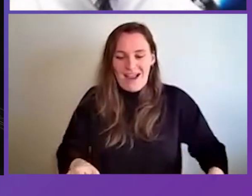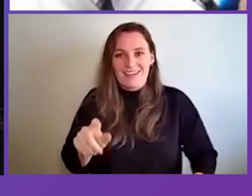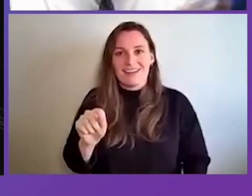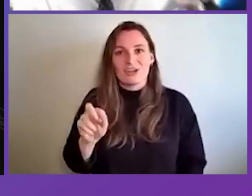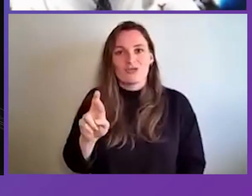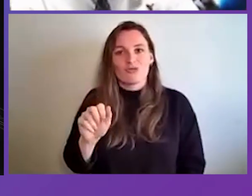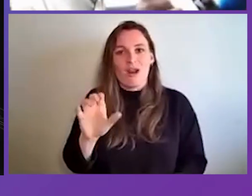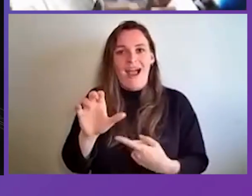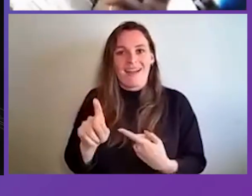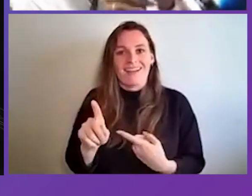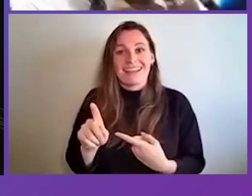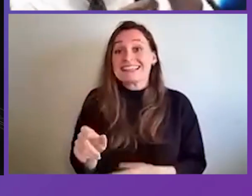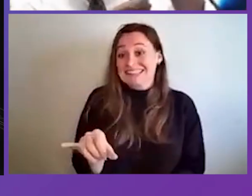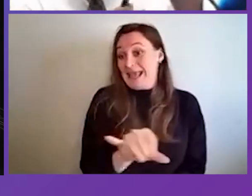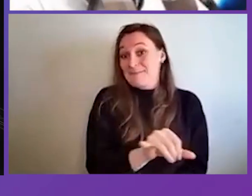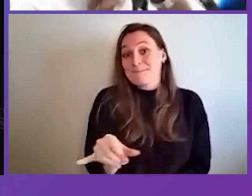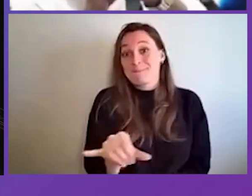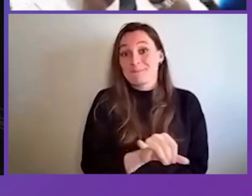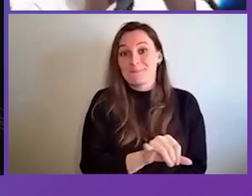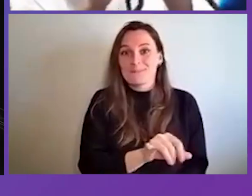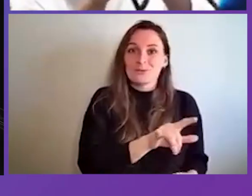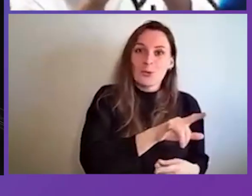down these types of